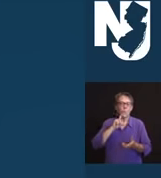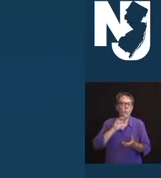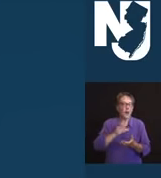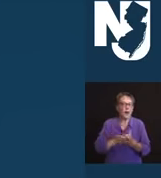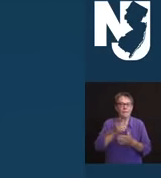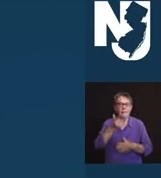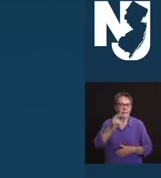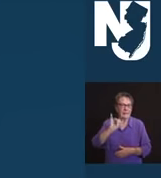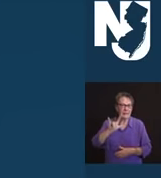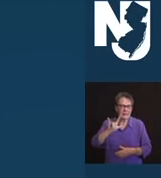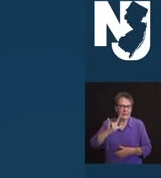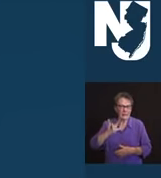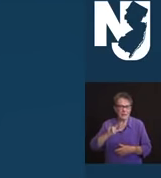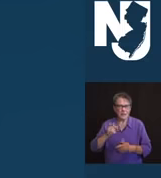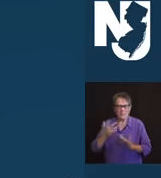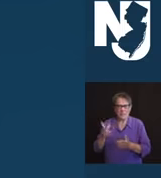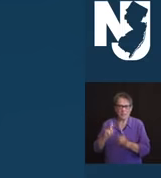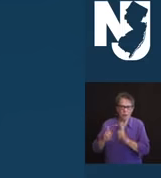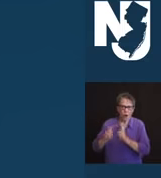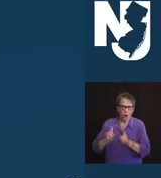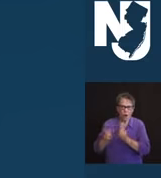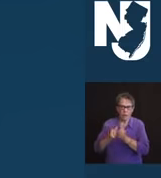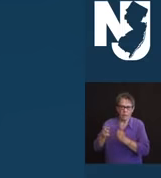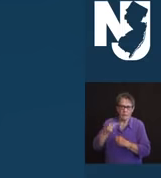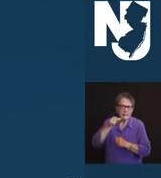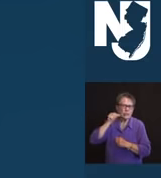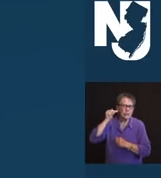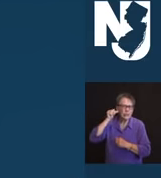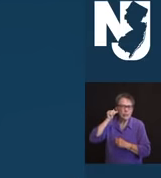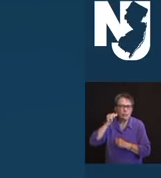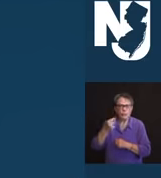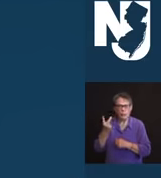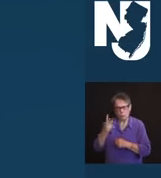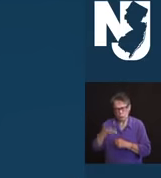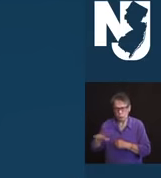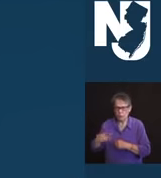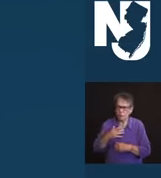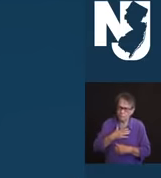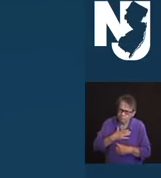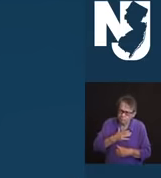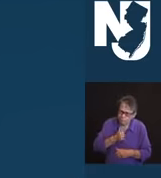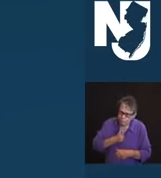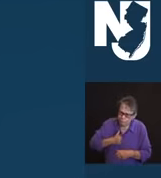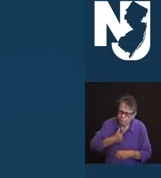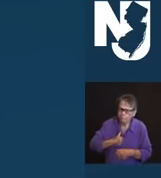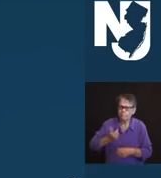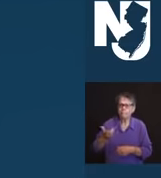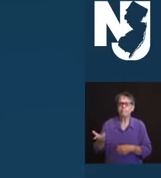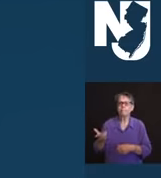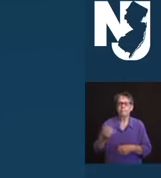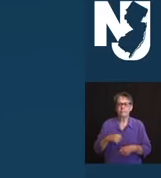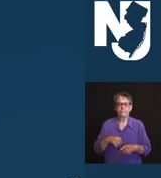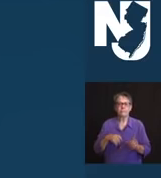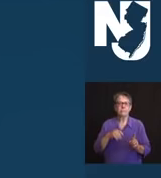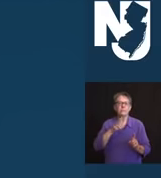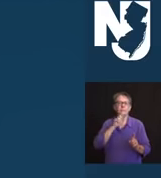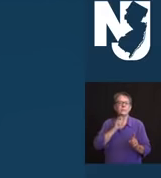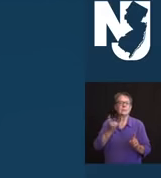son, Scott. He leaves them all behind. Al was 69 years old. A couple of things. Gail and Al would have been